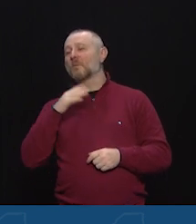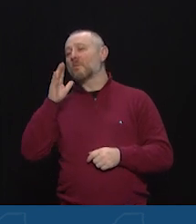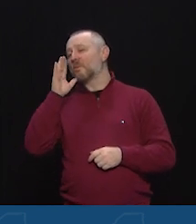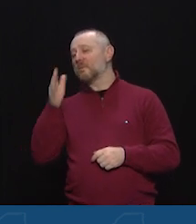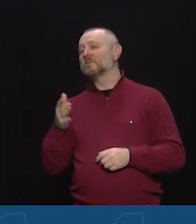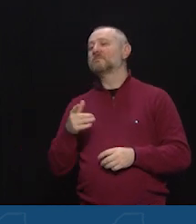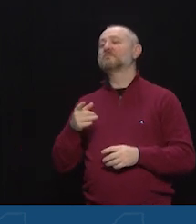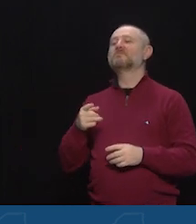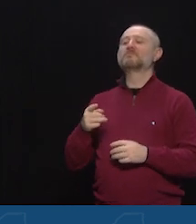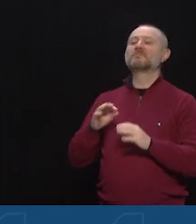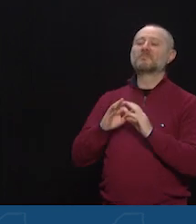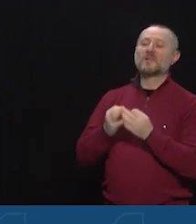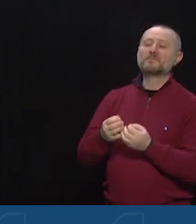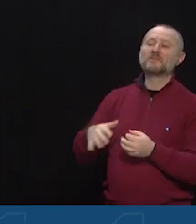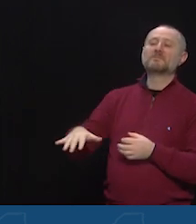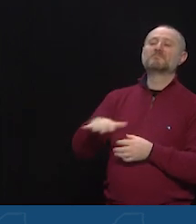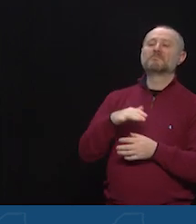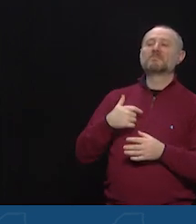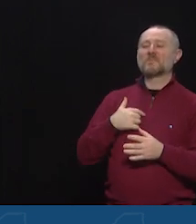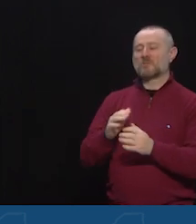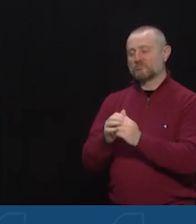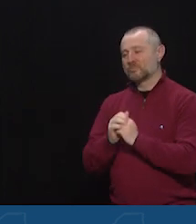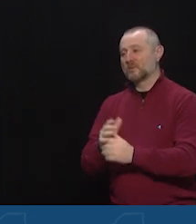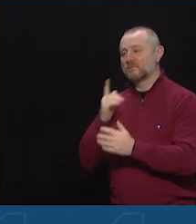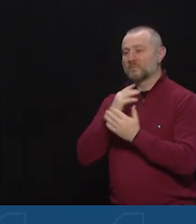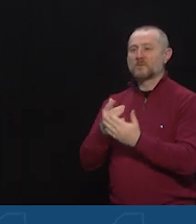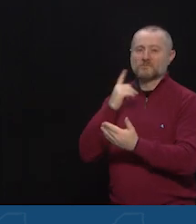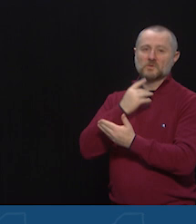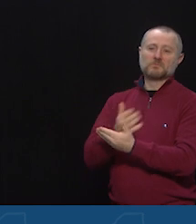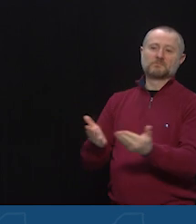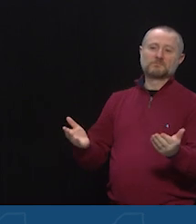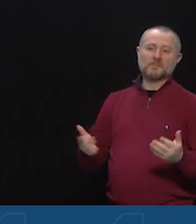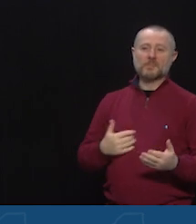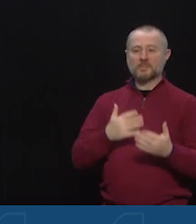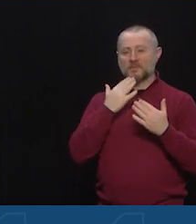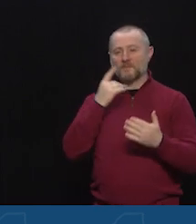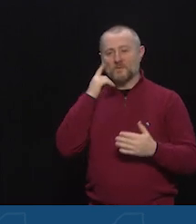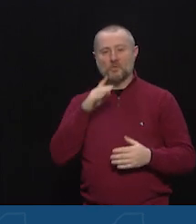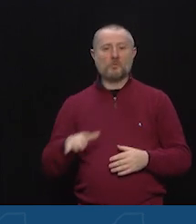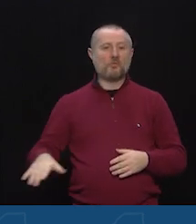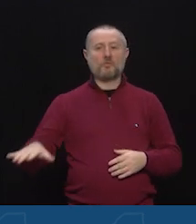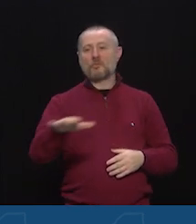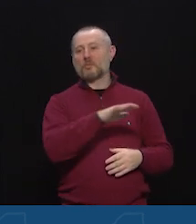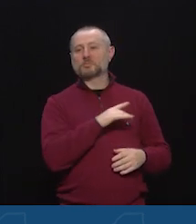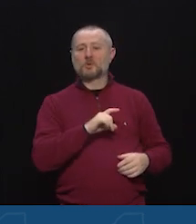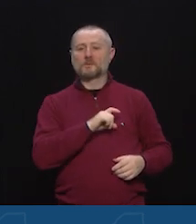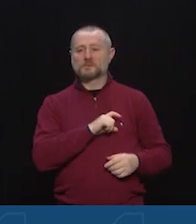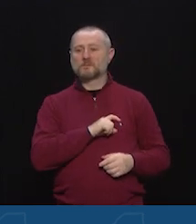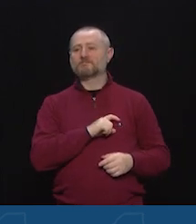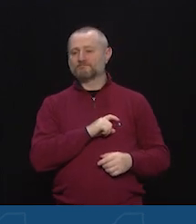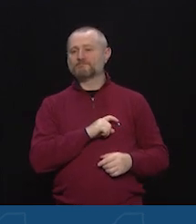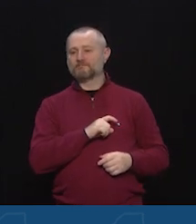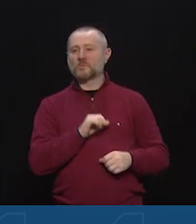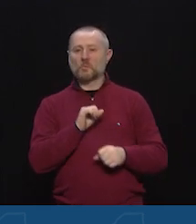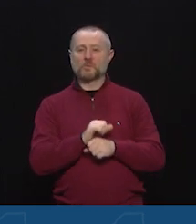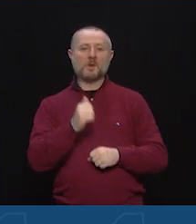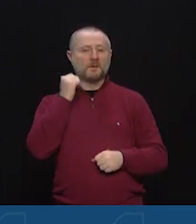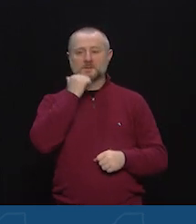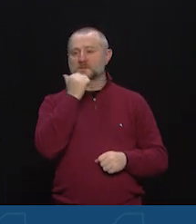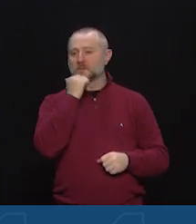loved one in our prayers, and just say thank you to all of the law enforcement officers out there who are working every day to keep us